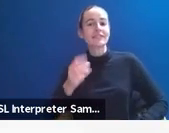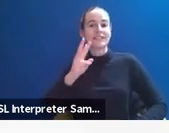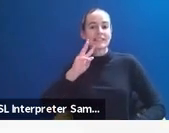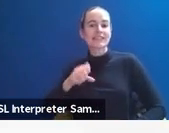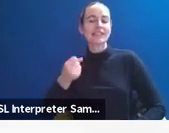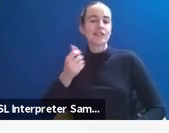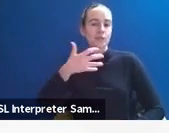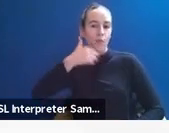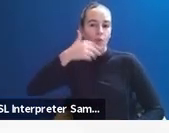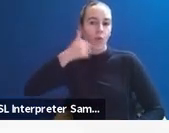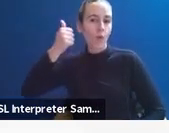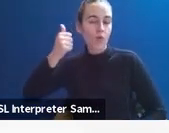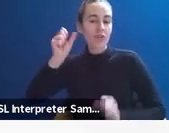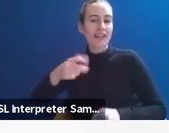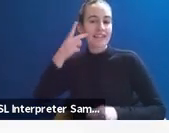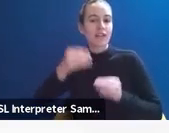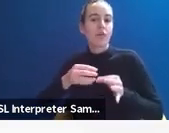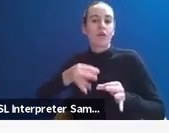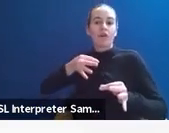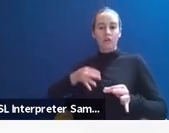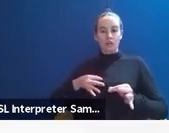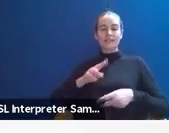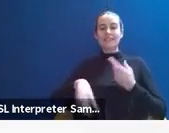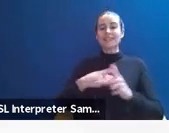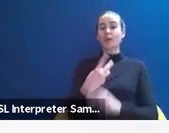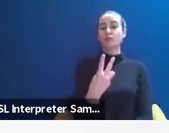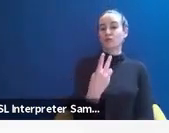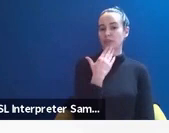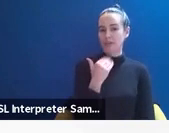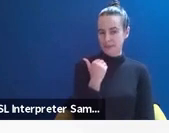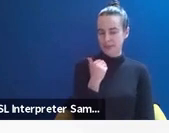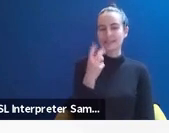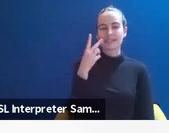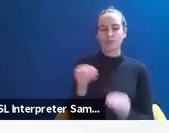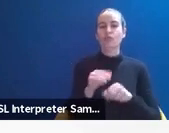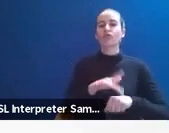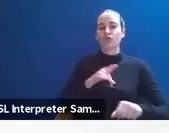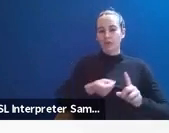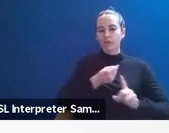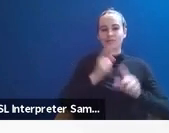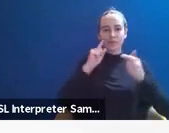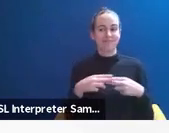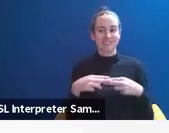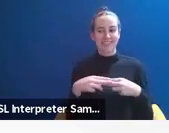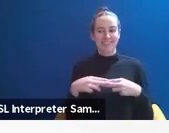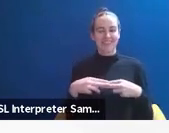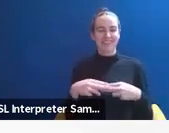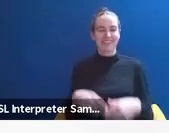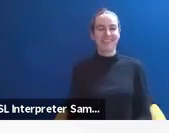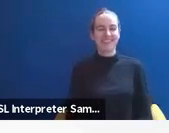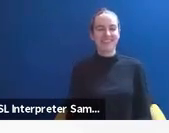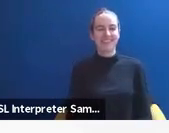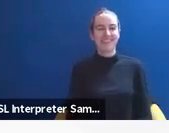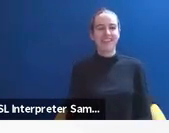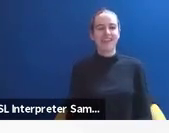age, we can see in persons, particularly with type 2 diabetes, earlier onset of hearing loss in the 20s and 30s. Next, we're going to